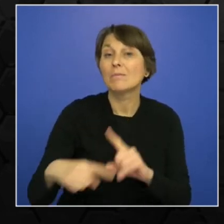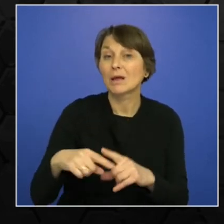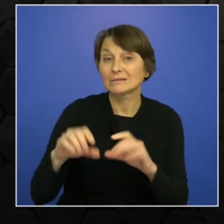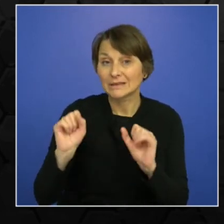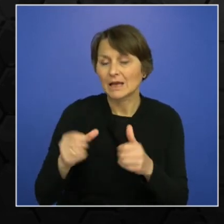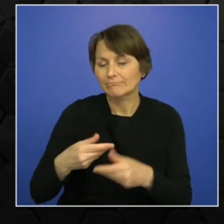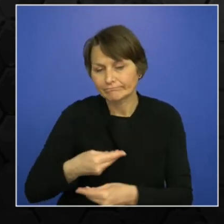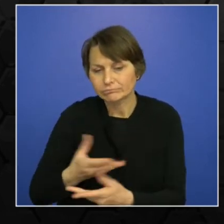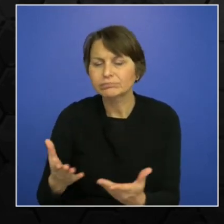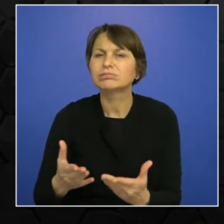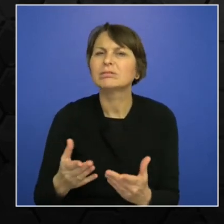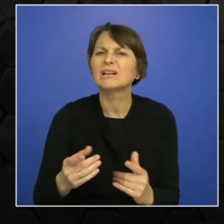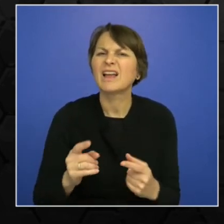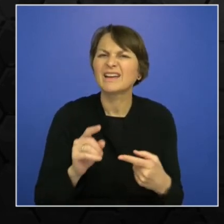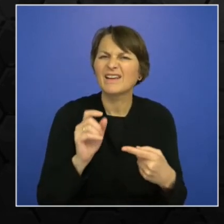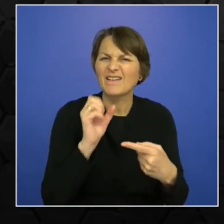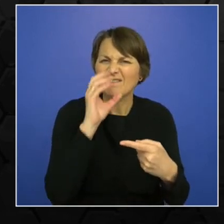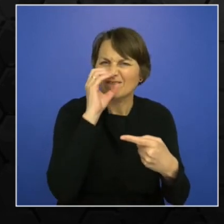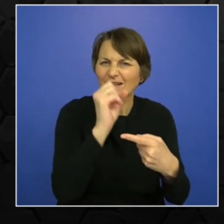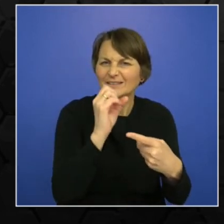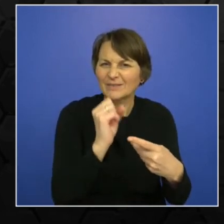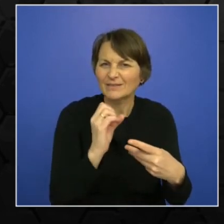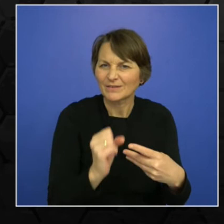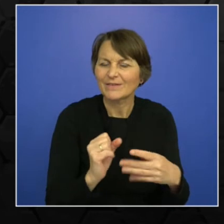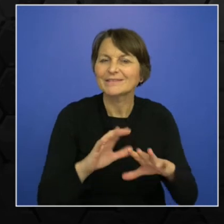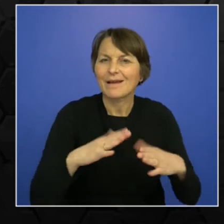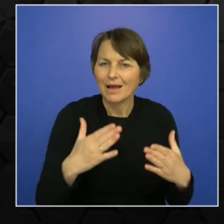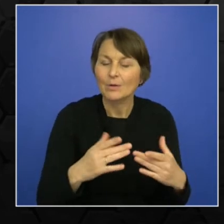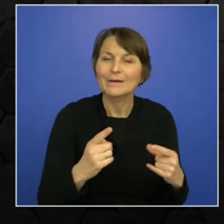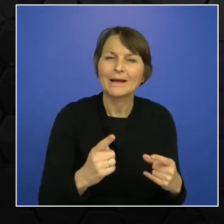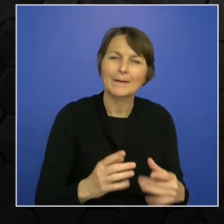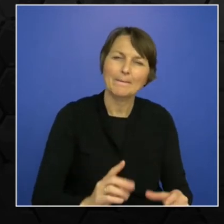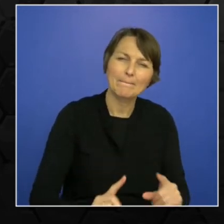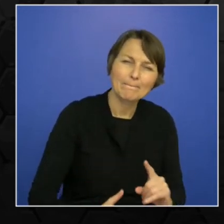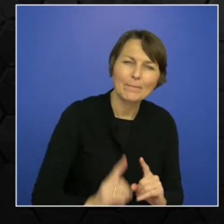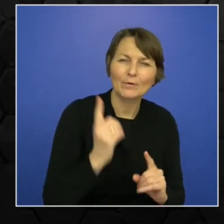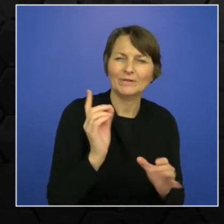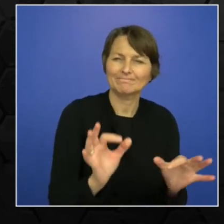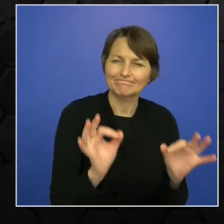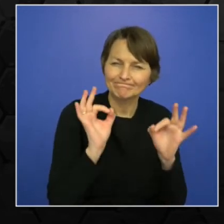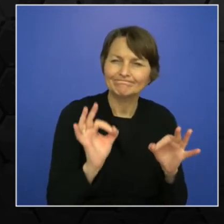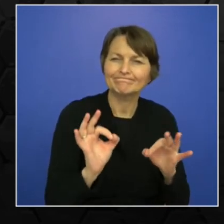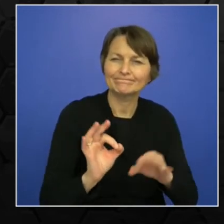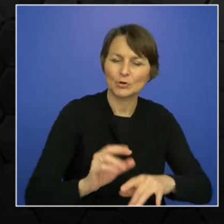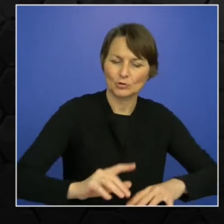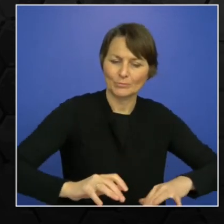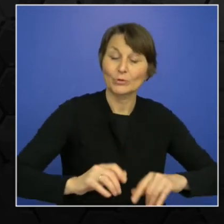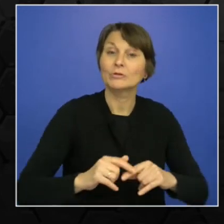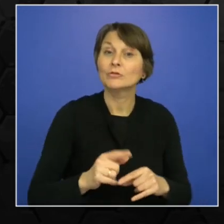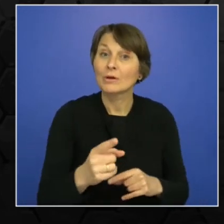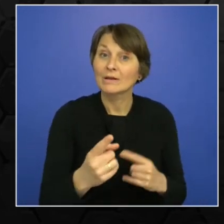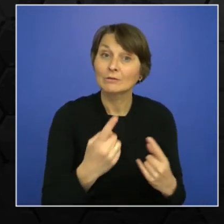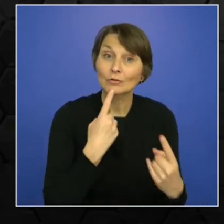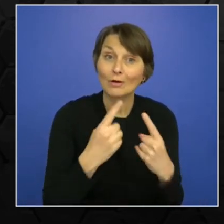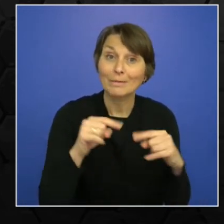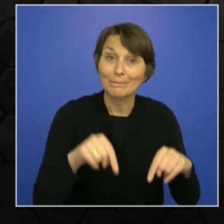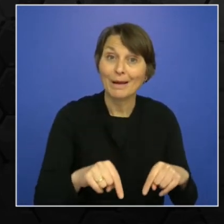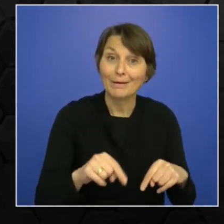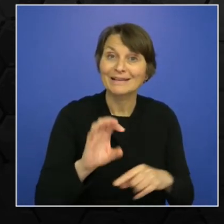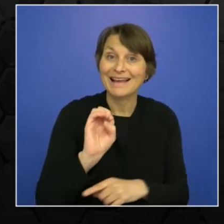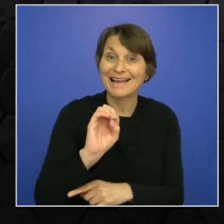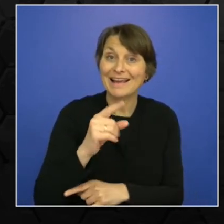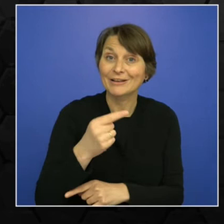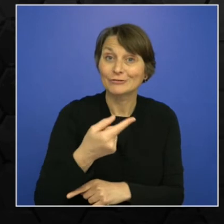point operations for restricted and optimized hardware. So yeah, so when we talk about edge devices, they are having